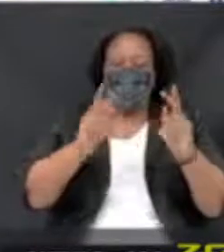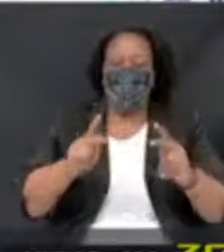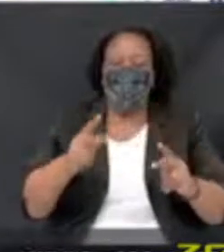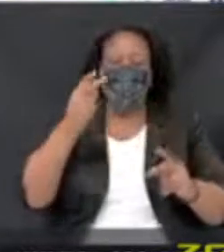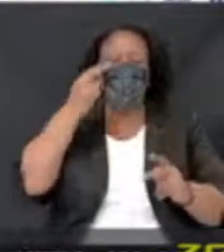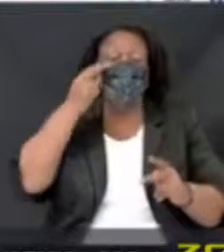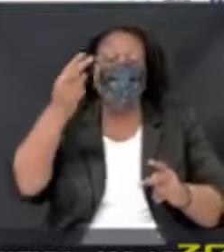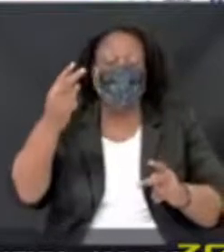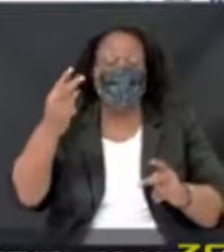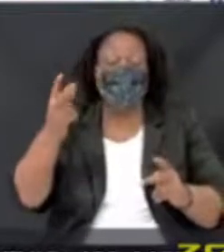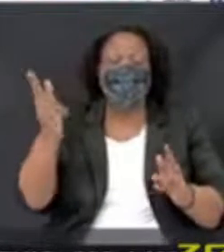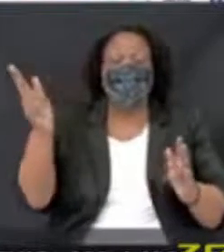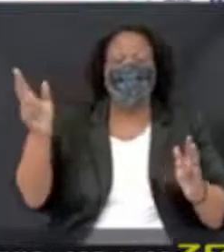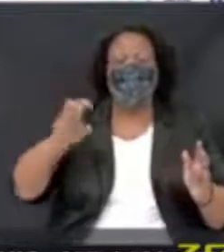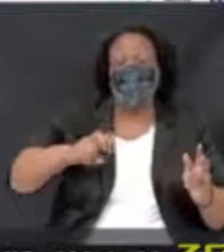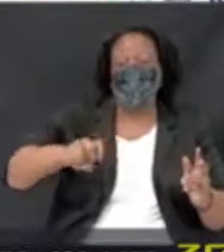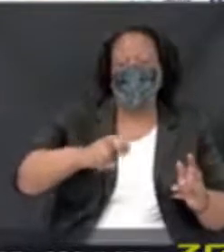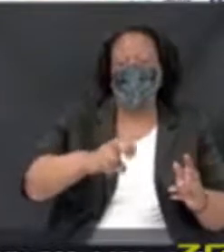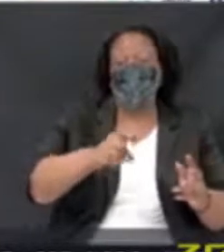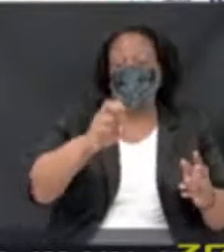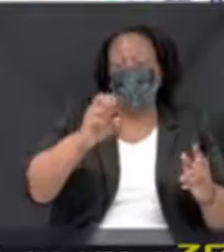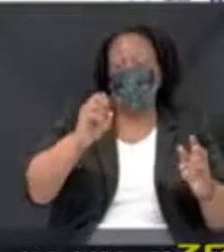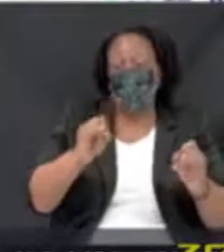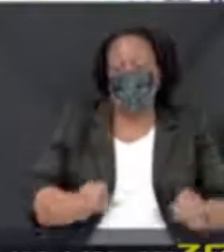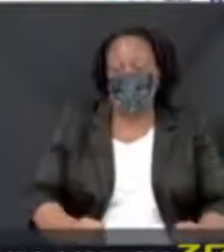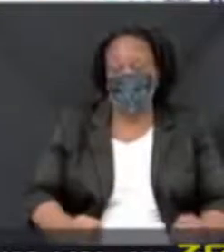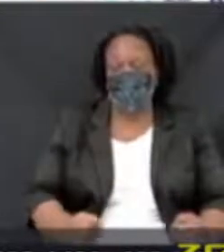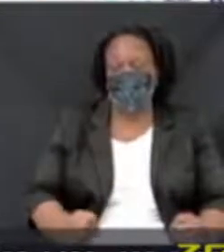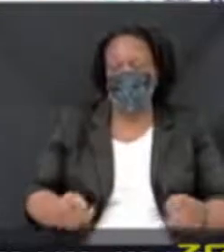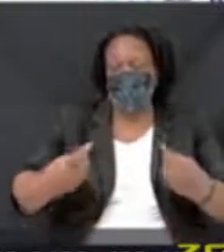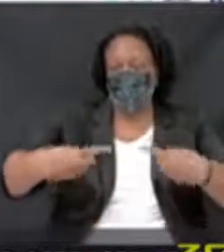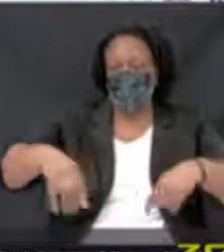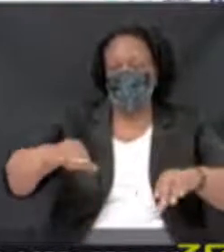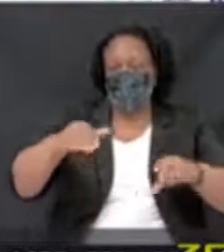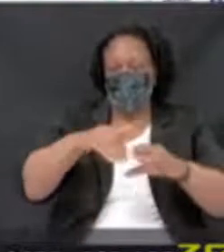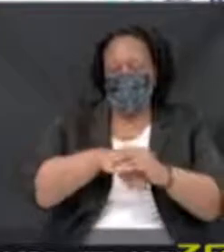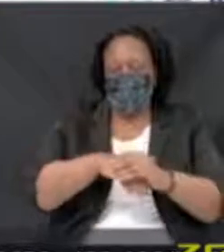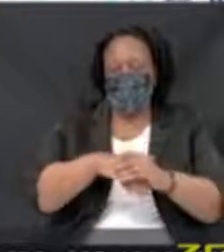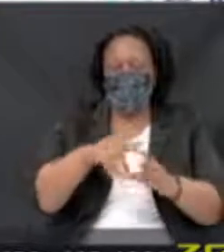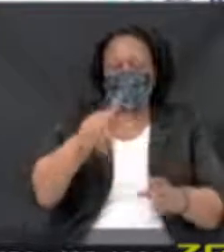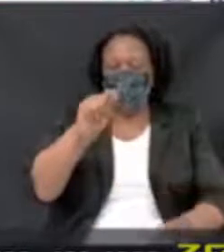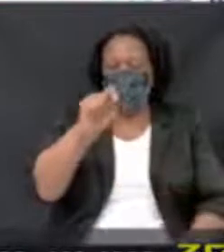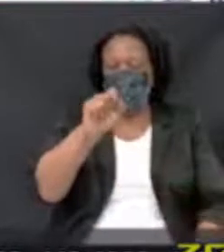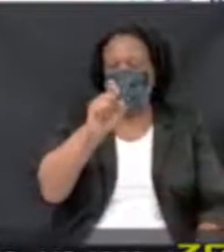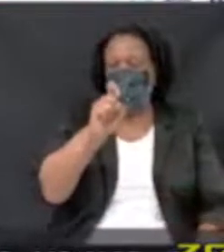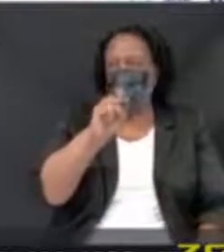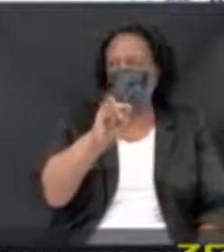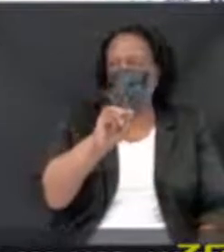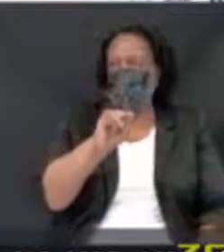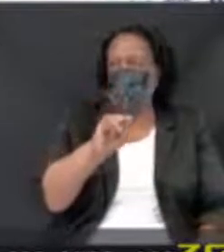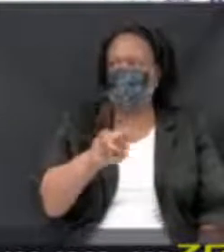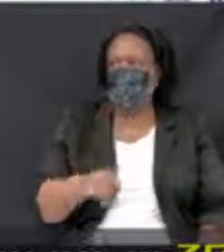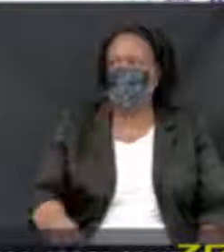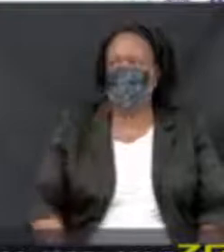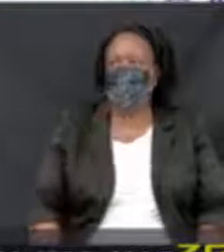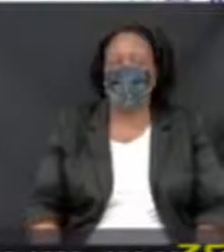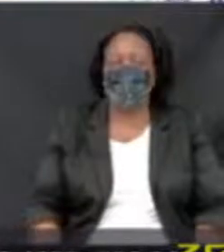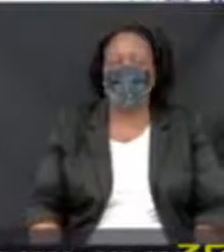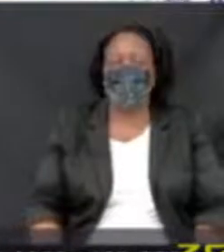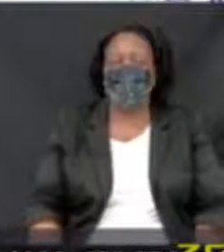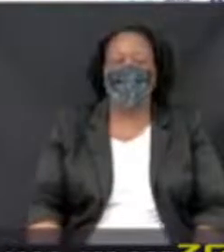also seen traveling through Bastille. Is there a special exemption for tourists, as